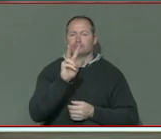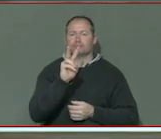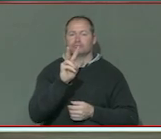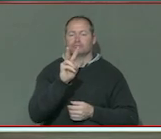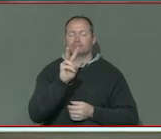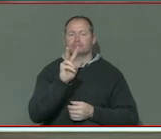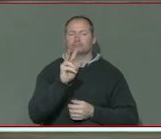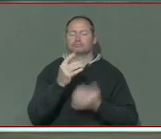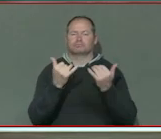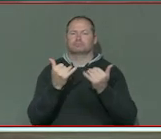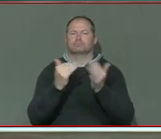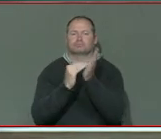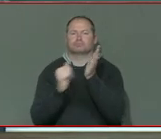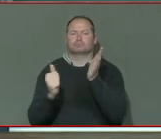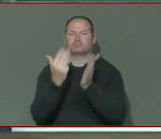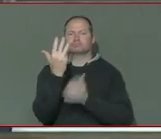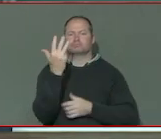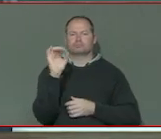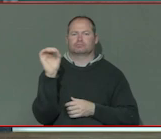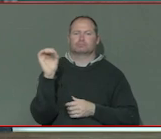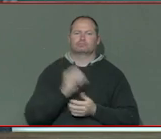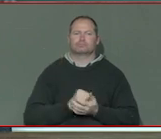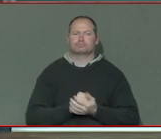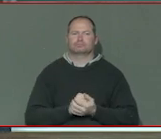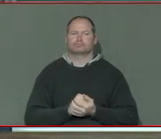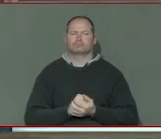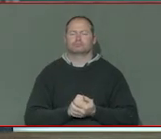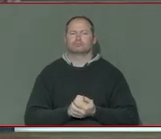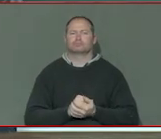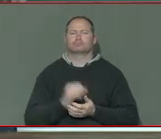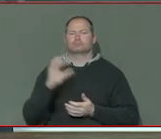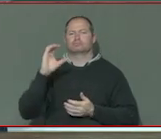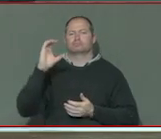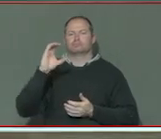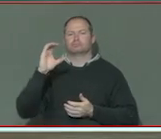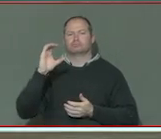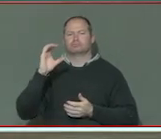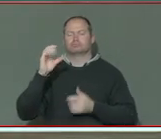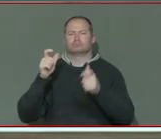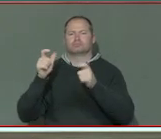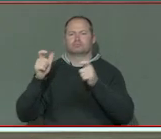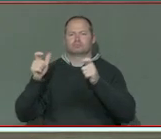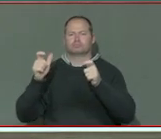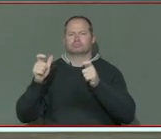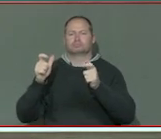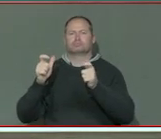subtract 900. And for our creditors control, we will subtract 900.